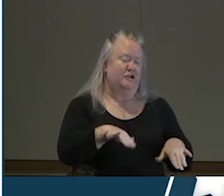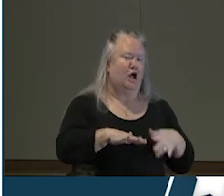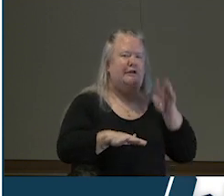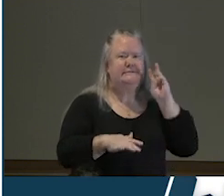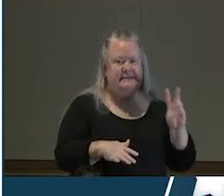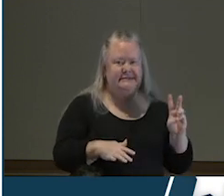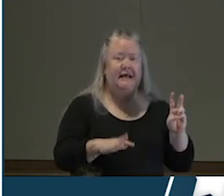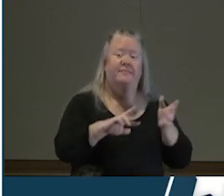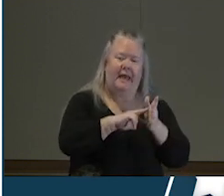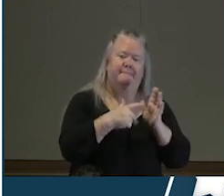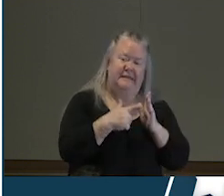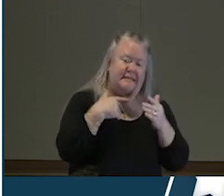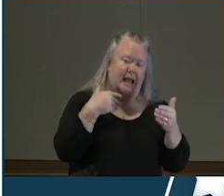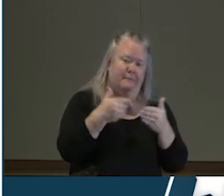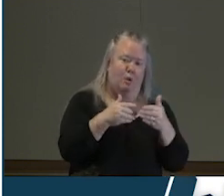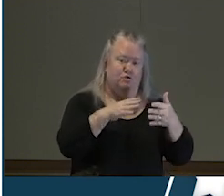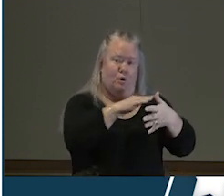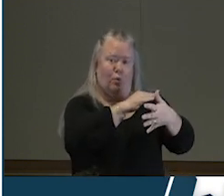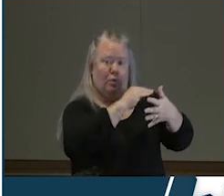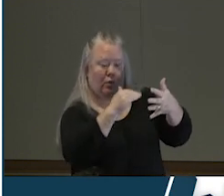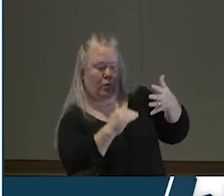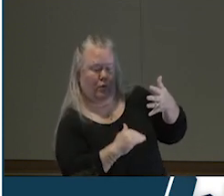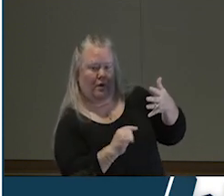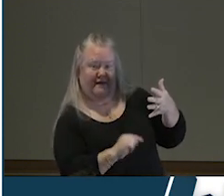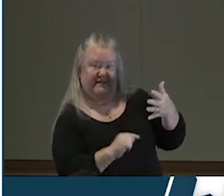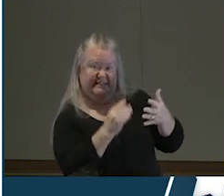6. That means I'm towards the bottom of the